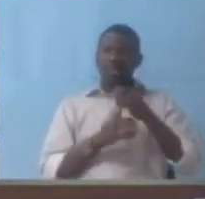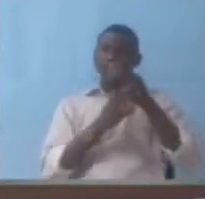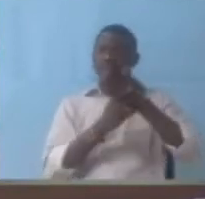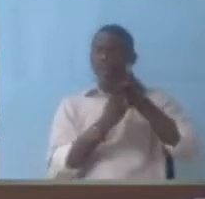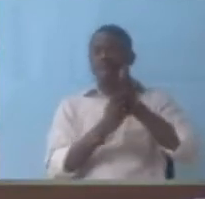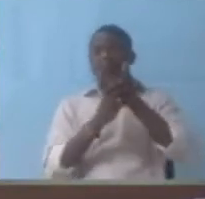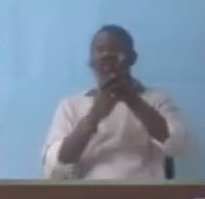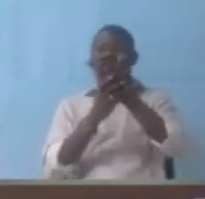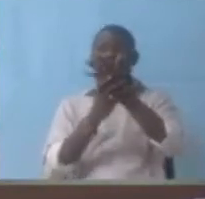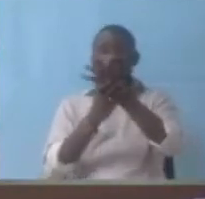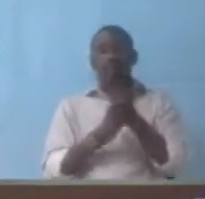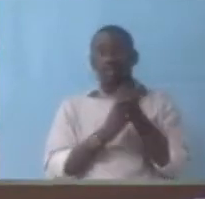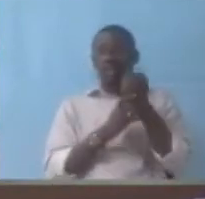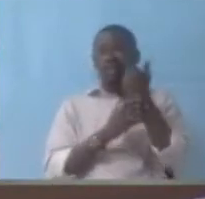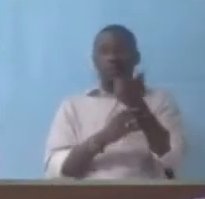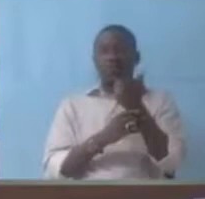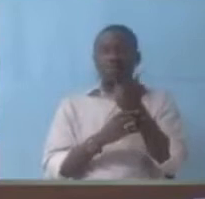1997.